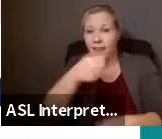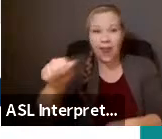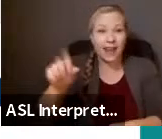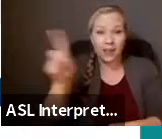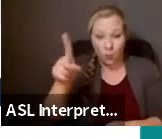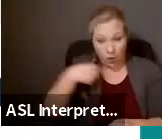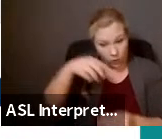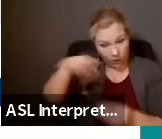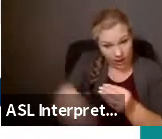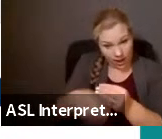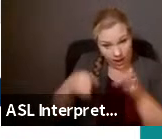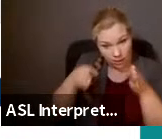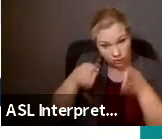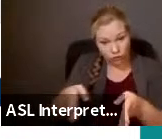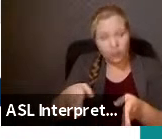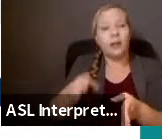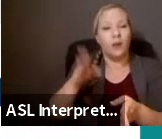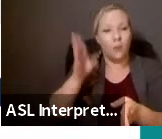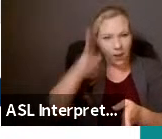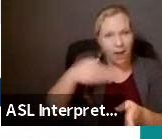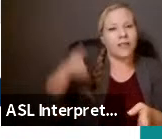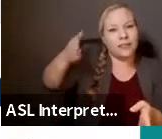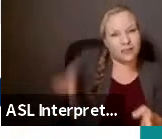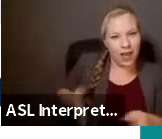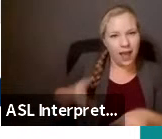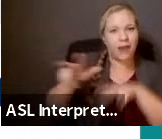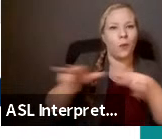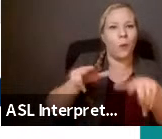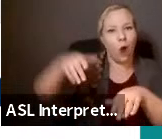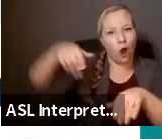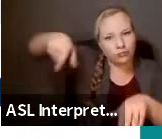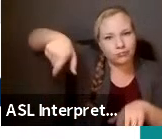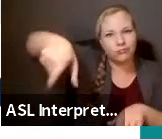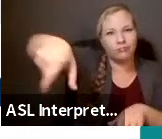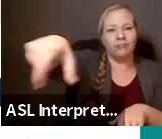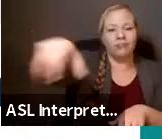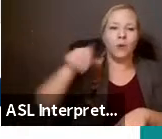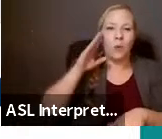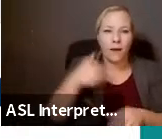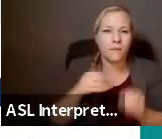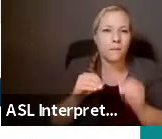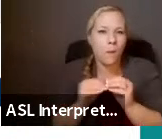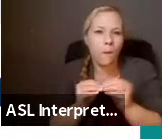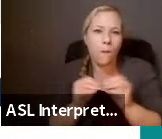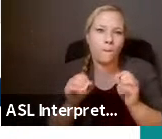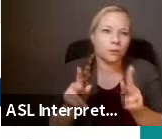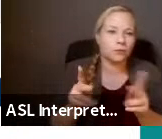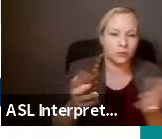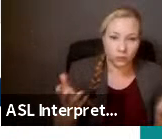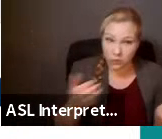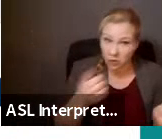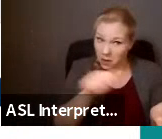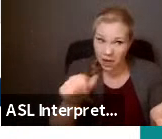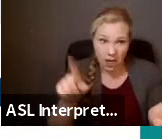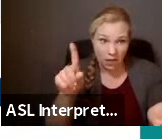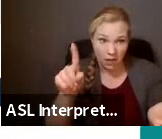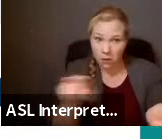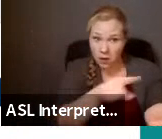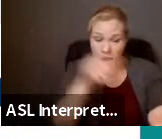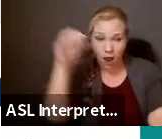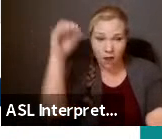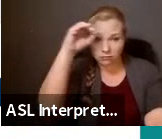better community connectivity. So any other observations or thoughts, reactions to that, just of